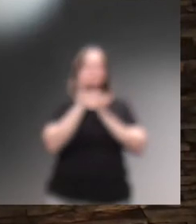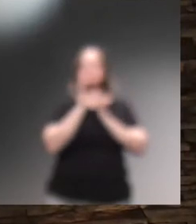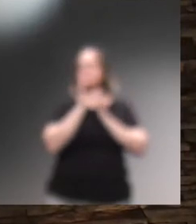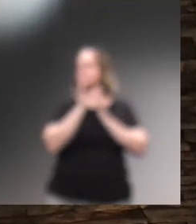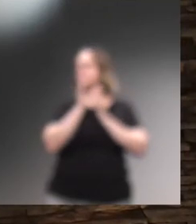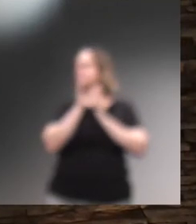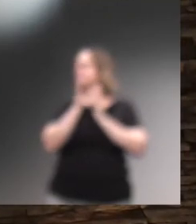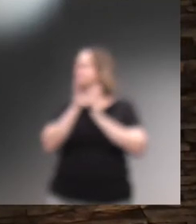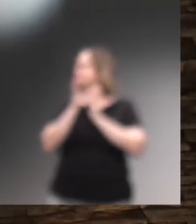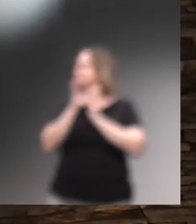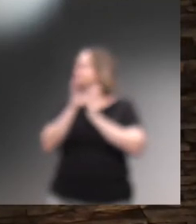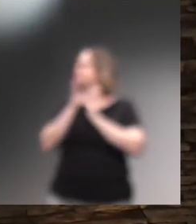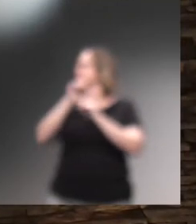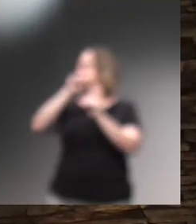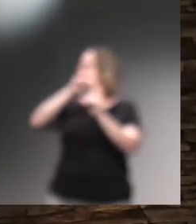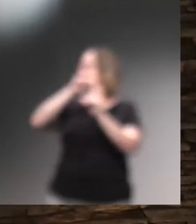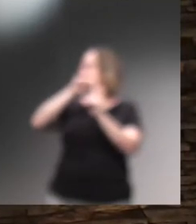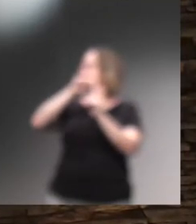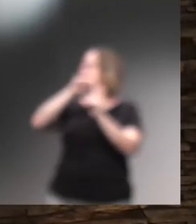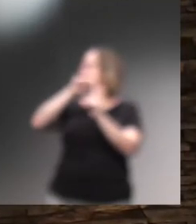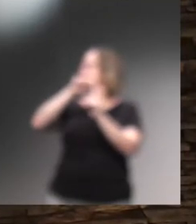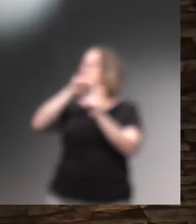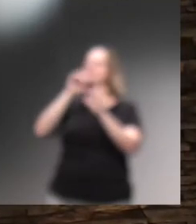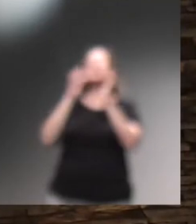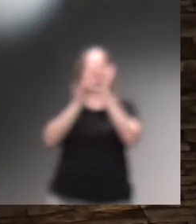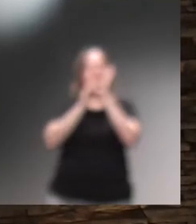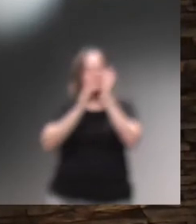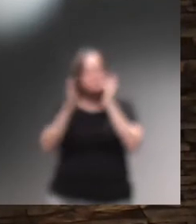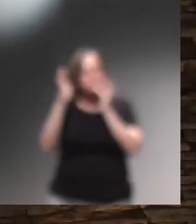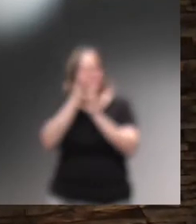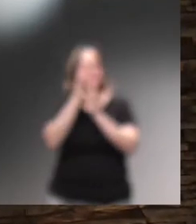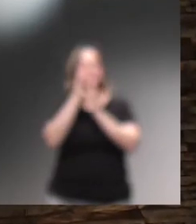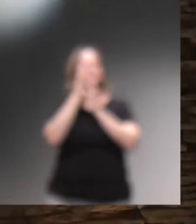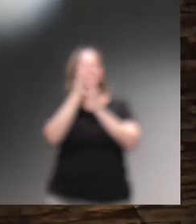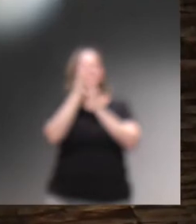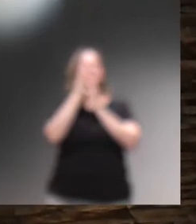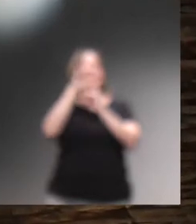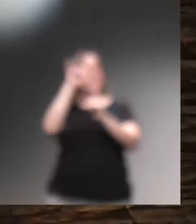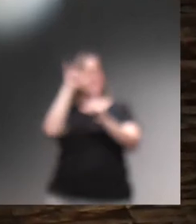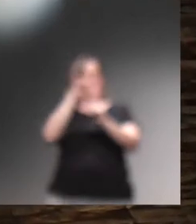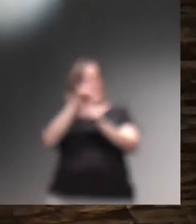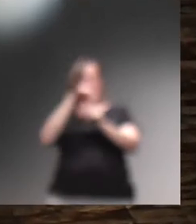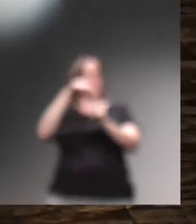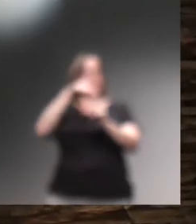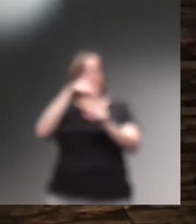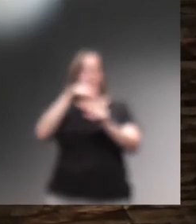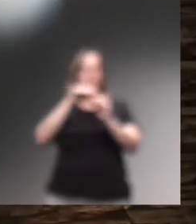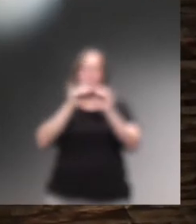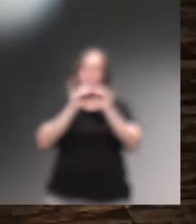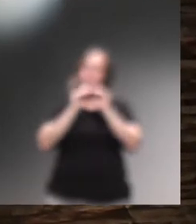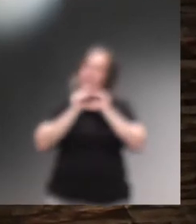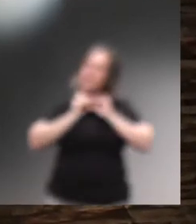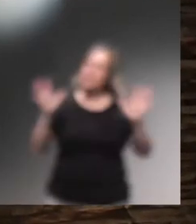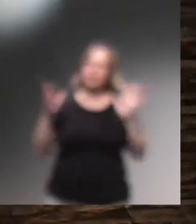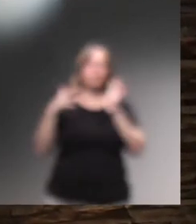For I think that that most clearly represents for me strength through love.